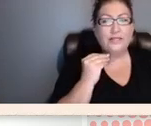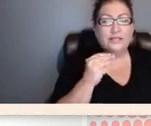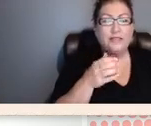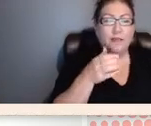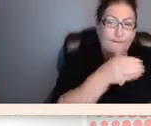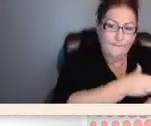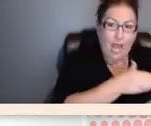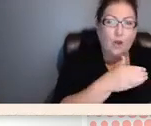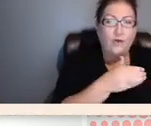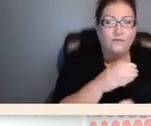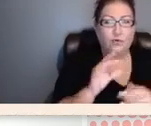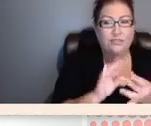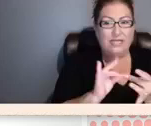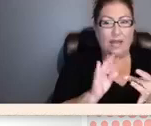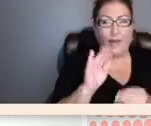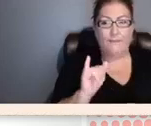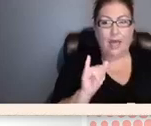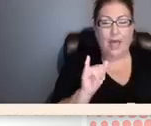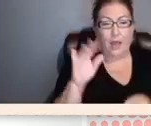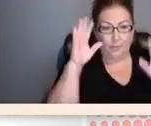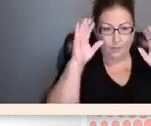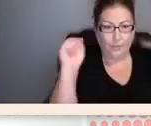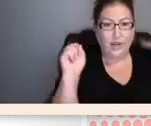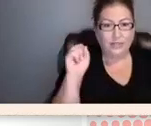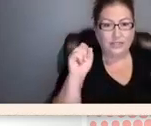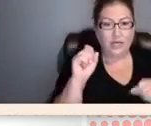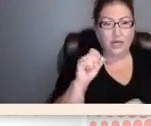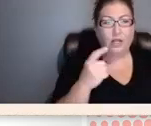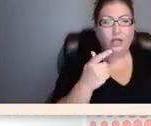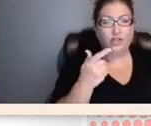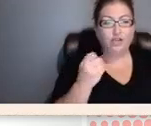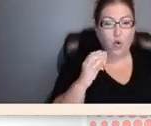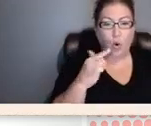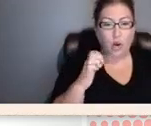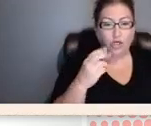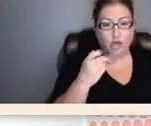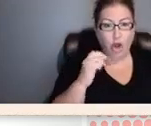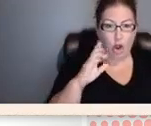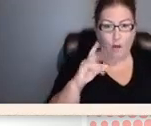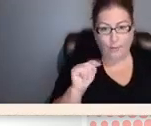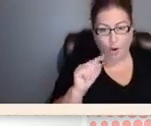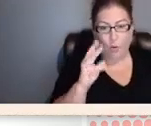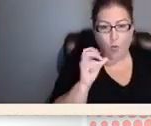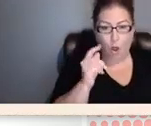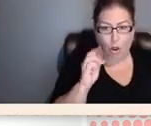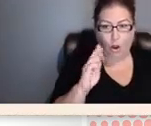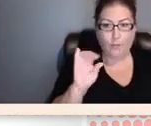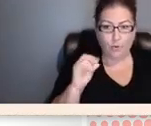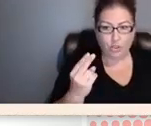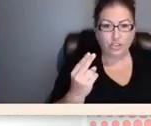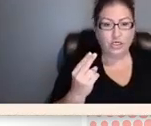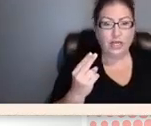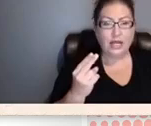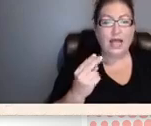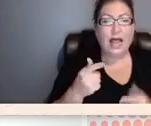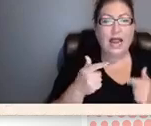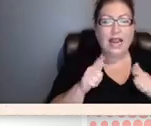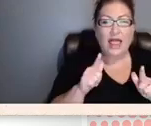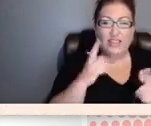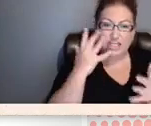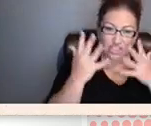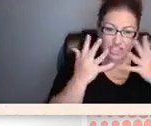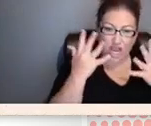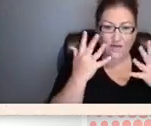statement by President George Herbert Walker Bush: let the shameful walls of exclusion